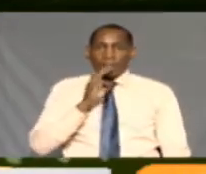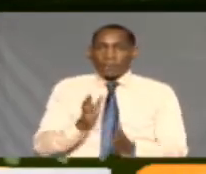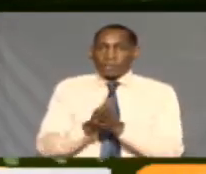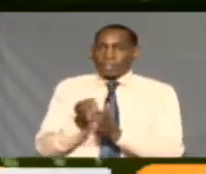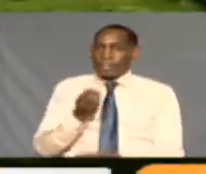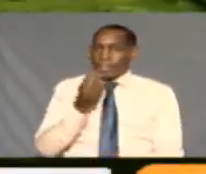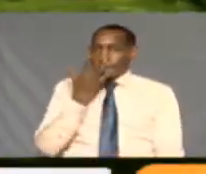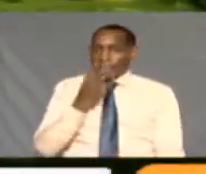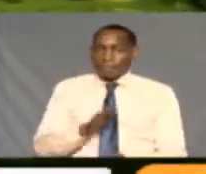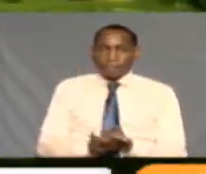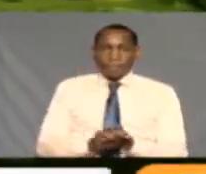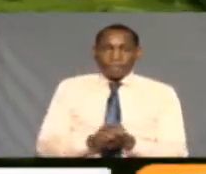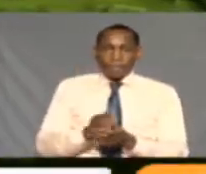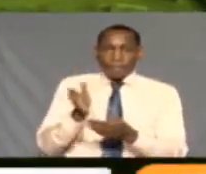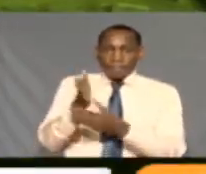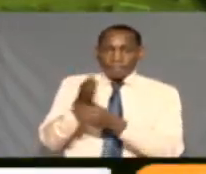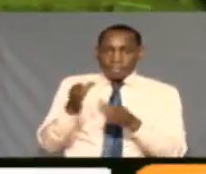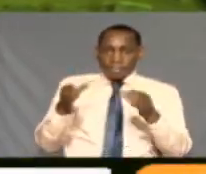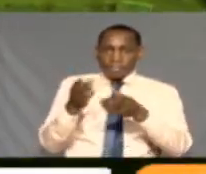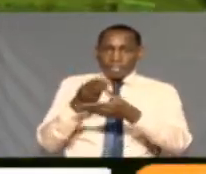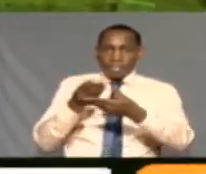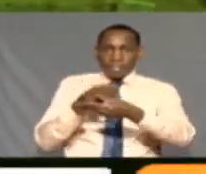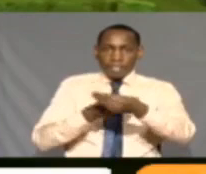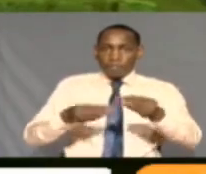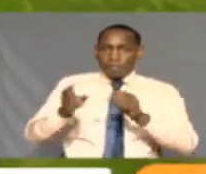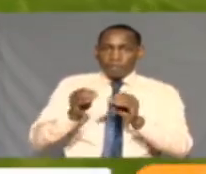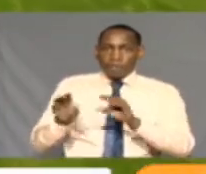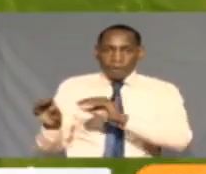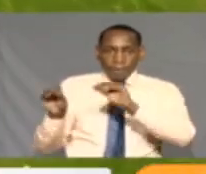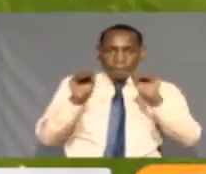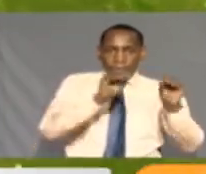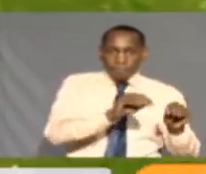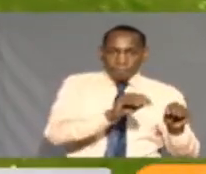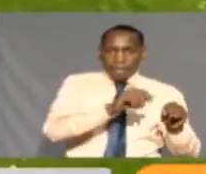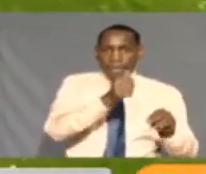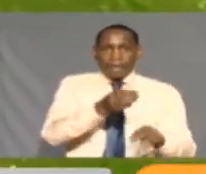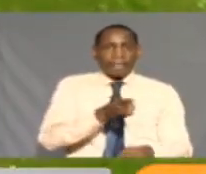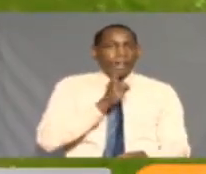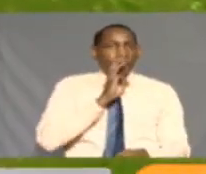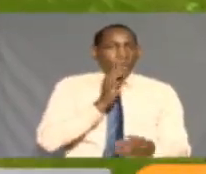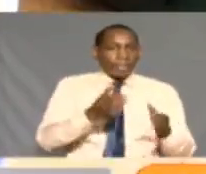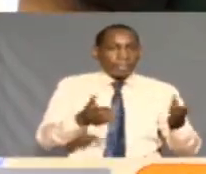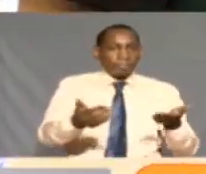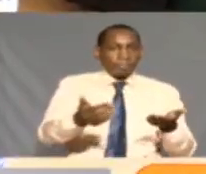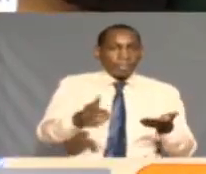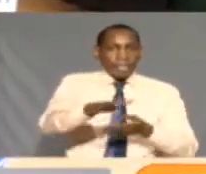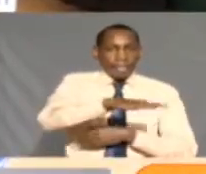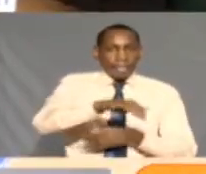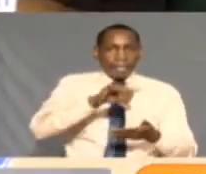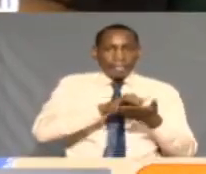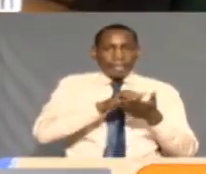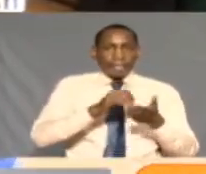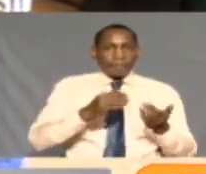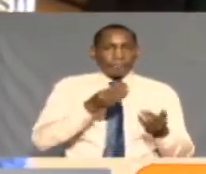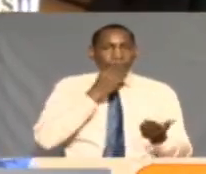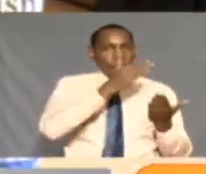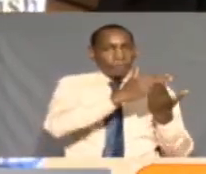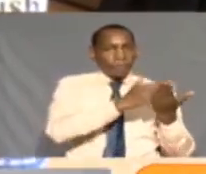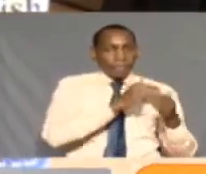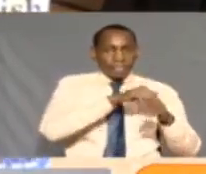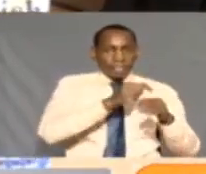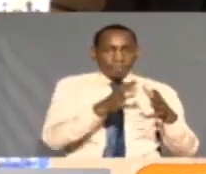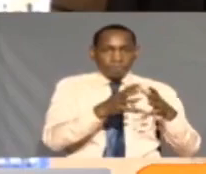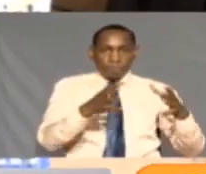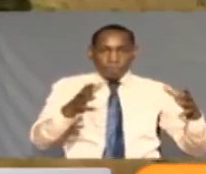ventilation. Fingerlings not sold are transferred to the grow-out chamber tanks, where they follow a strict feeding schedule during their